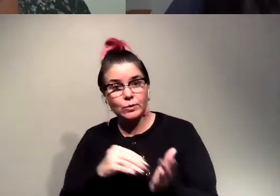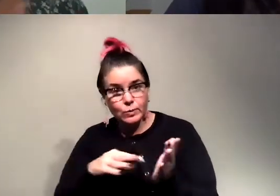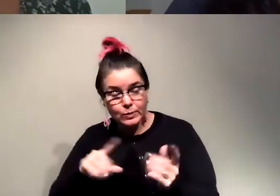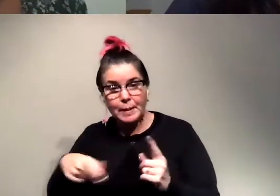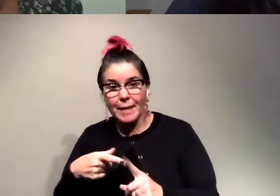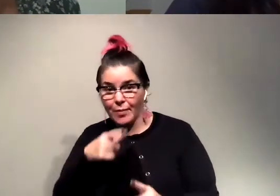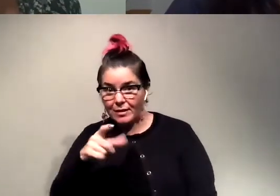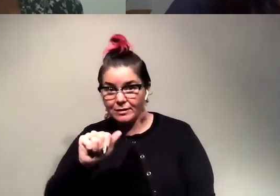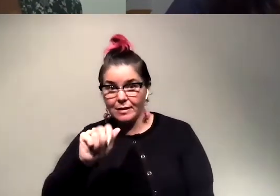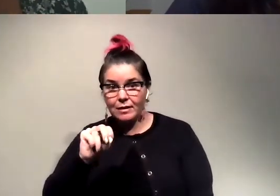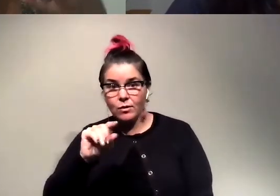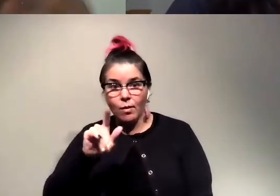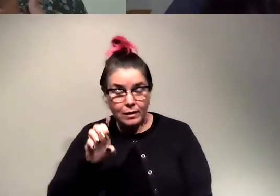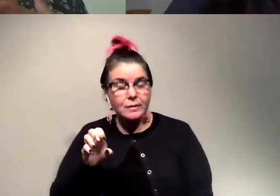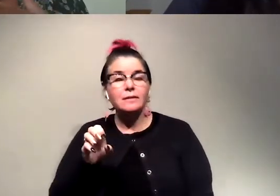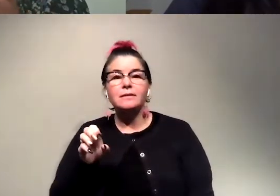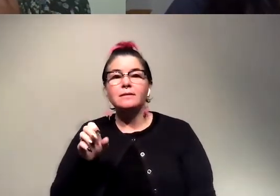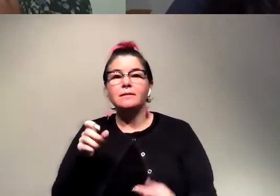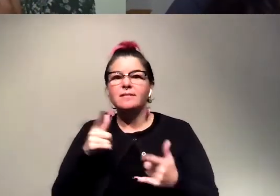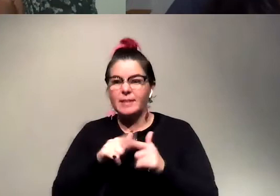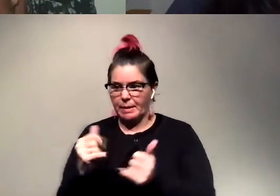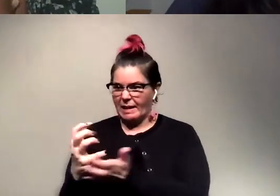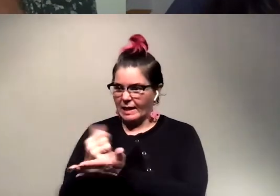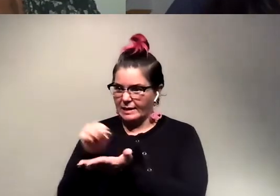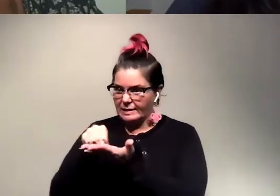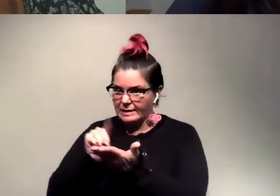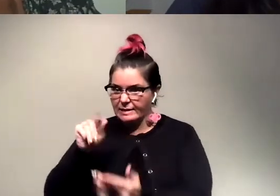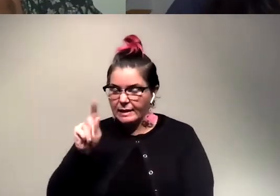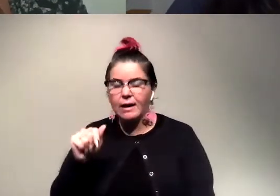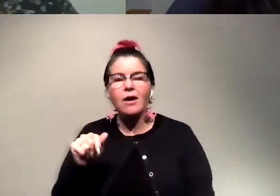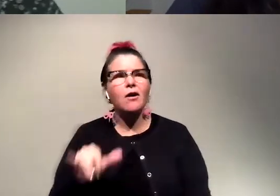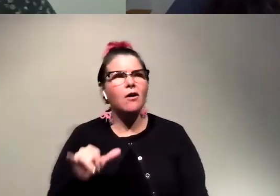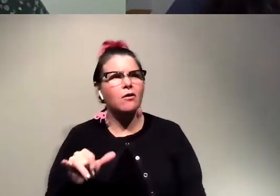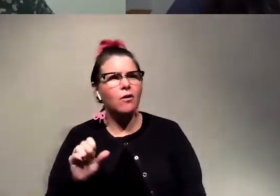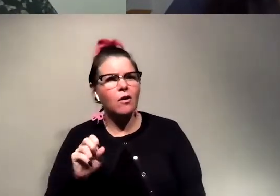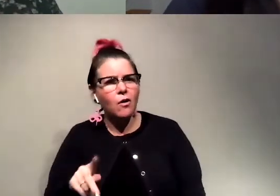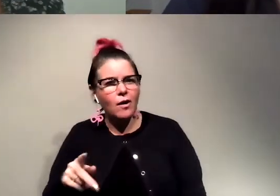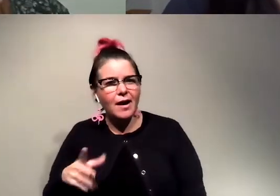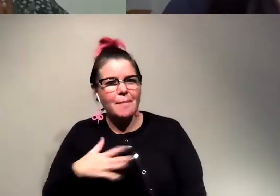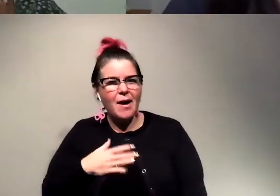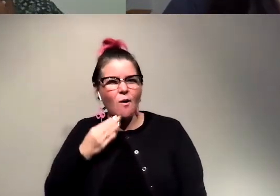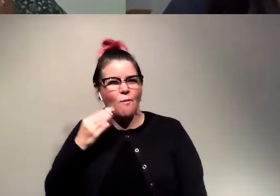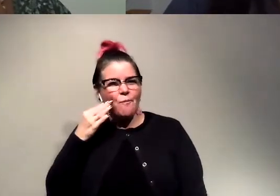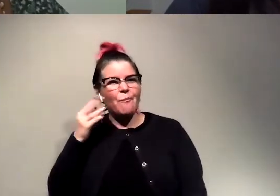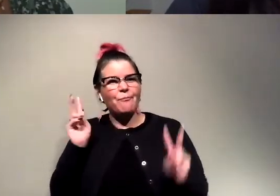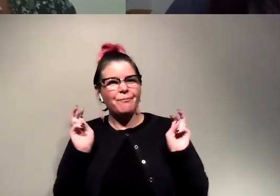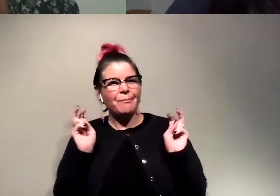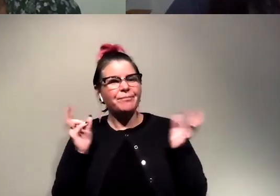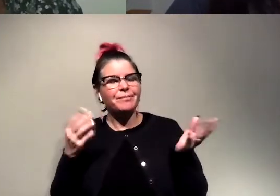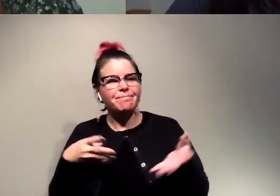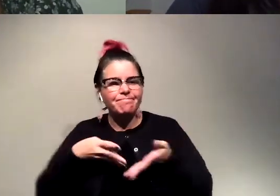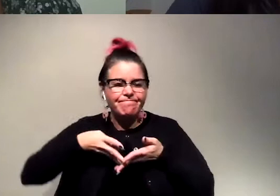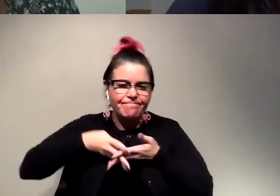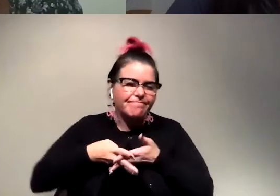was collecting my data and everything. And I just was like, oh, okay, I'm at home here. This is it